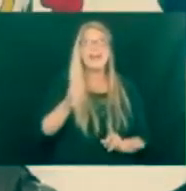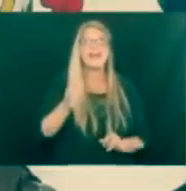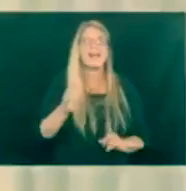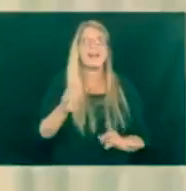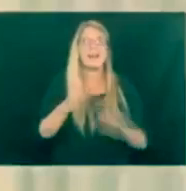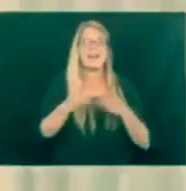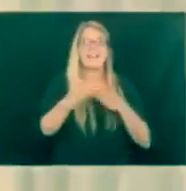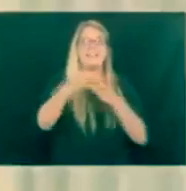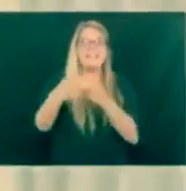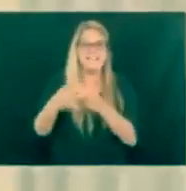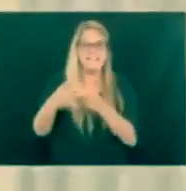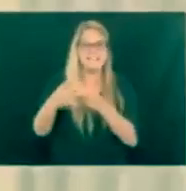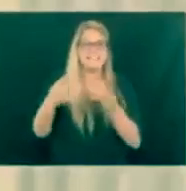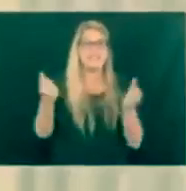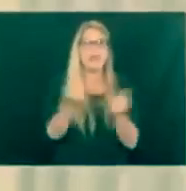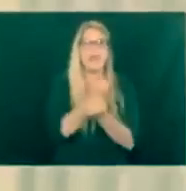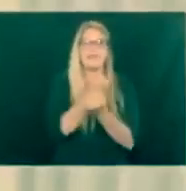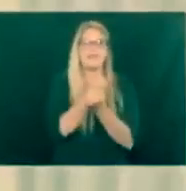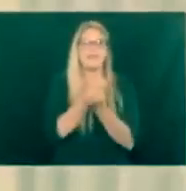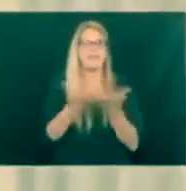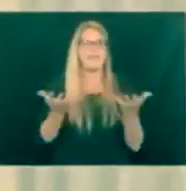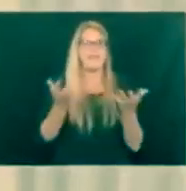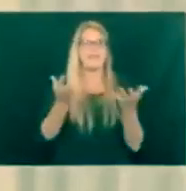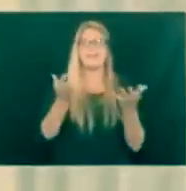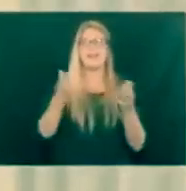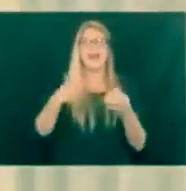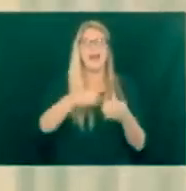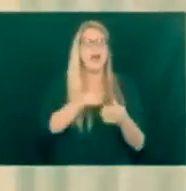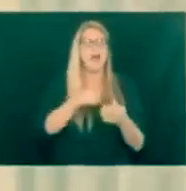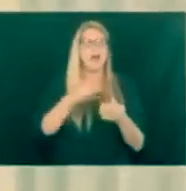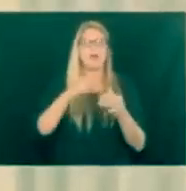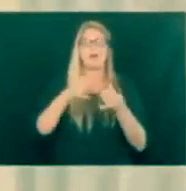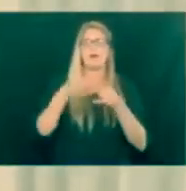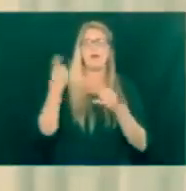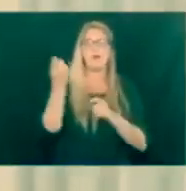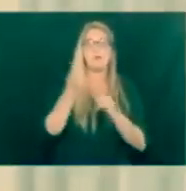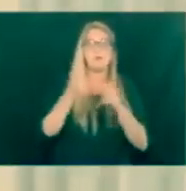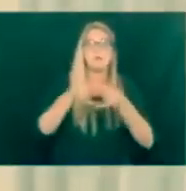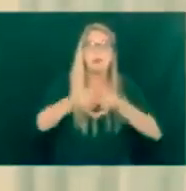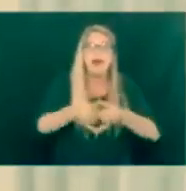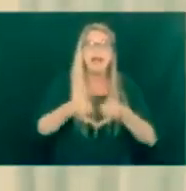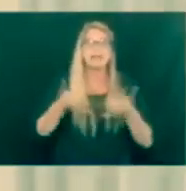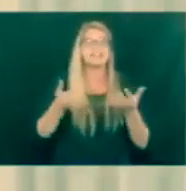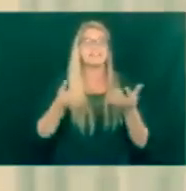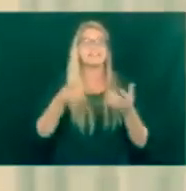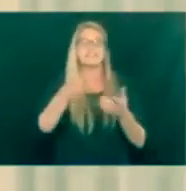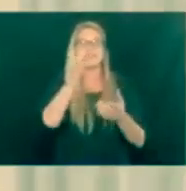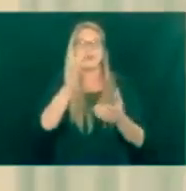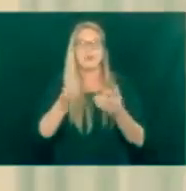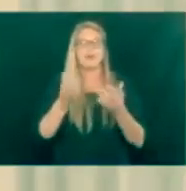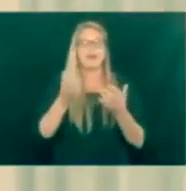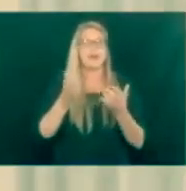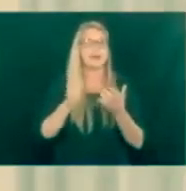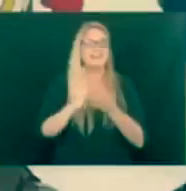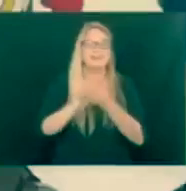to lead us through on this, all these incentives. And without any question, she'll give you a high five